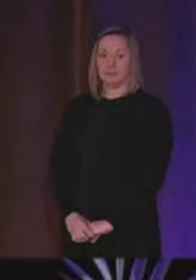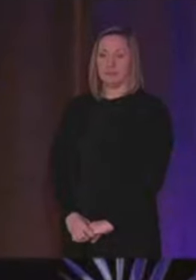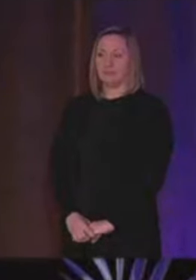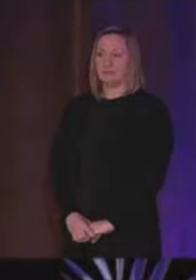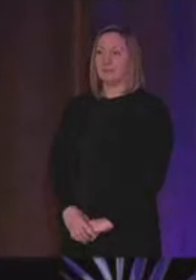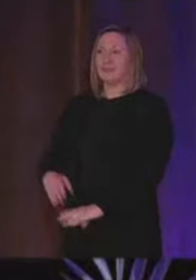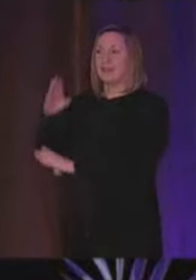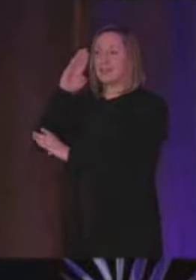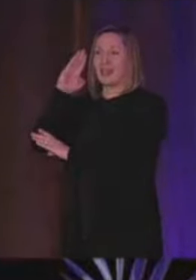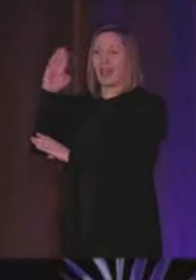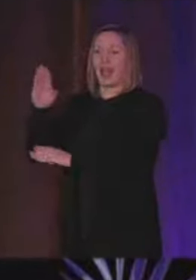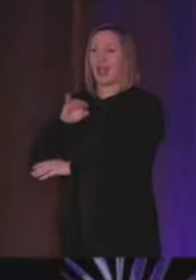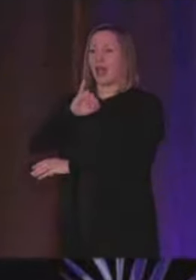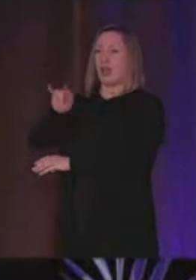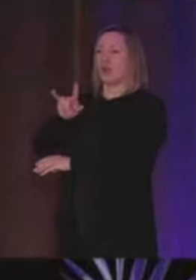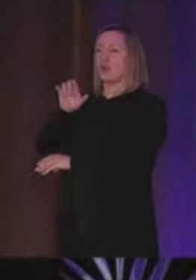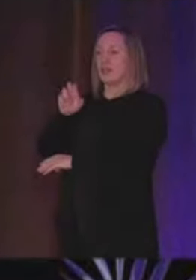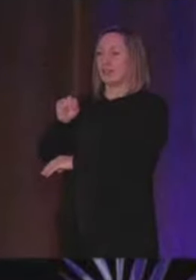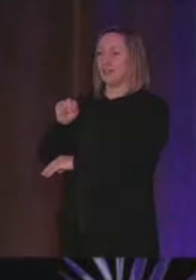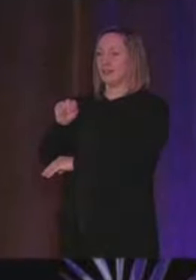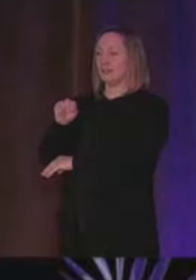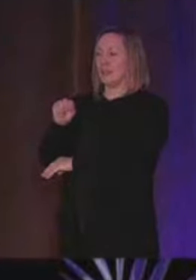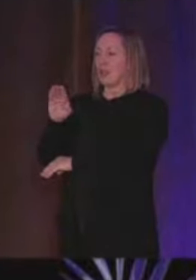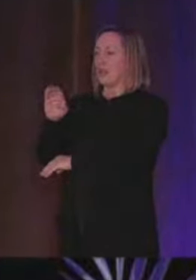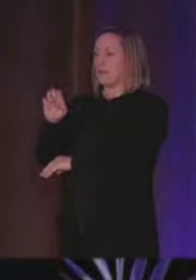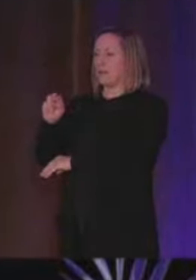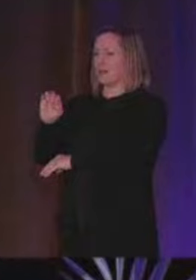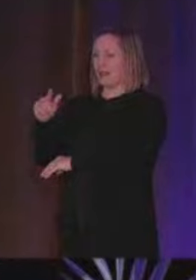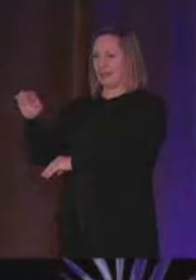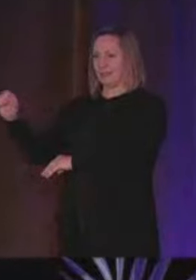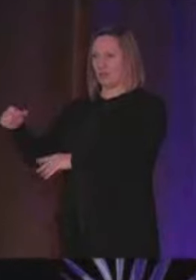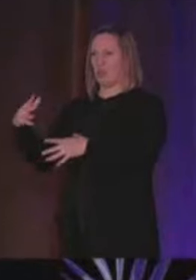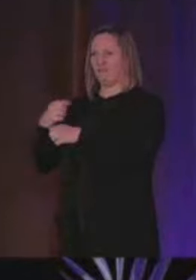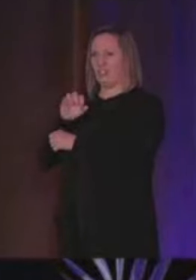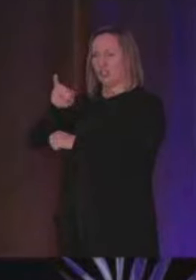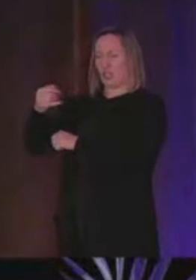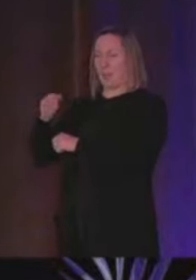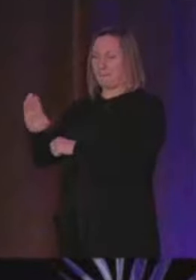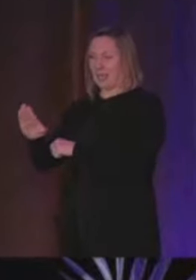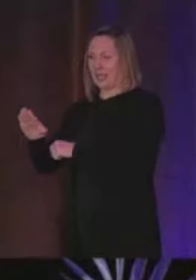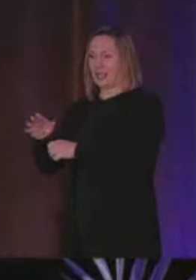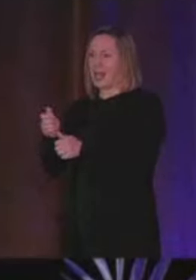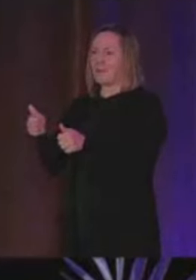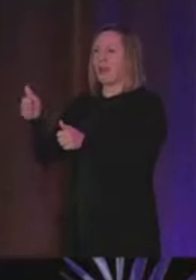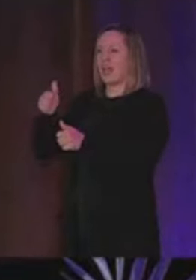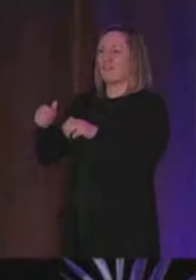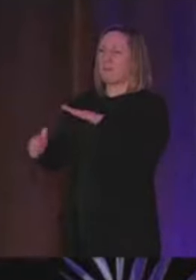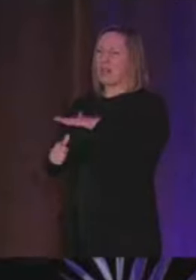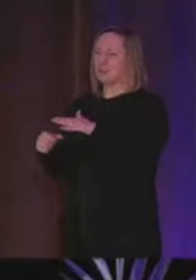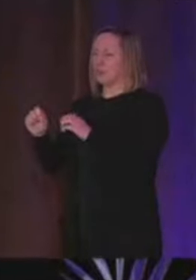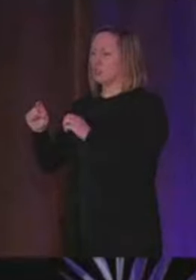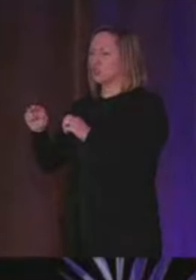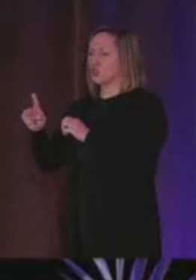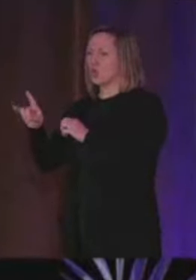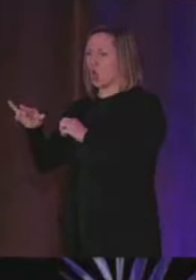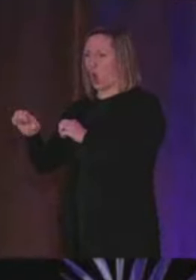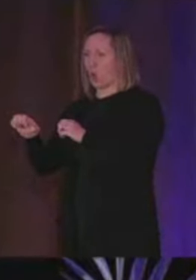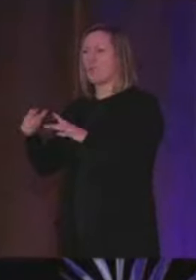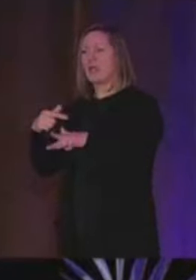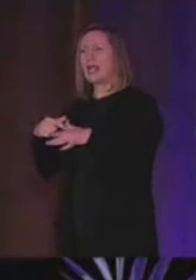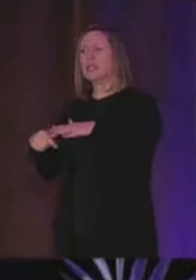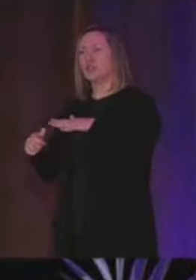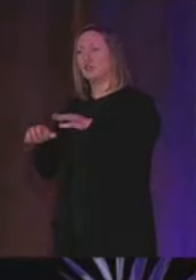Hi all, I'm Julian Benegas, or JB, and I'm the head of development at Basement Studio, a boutique digital studio with work